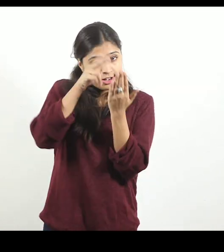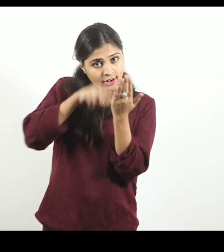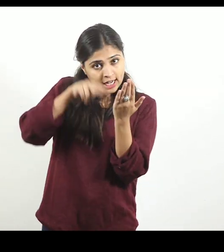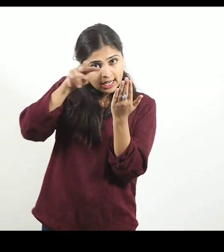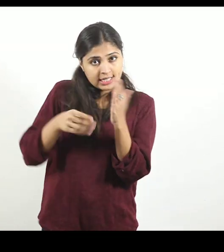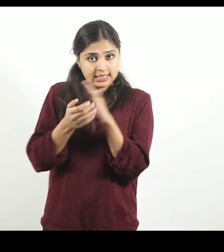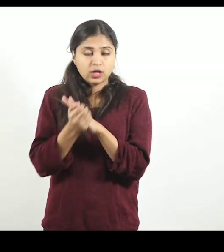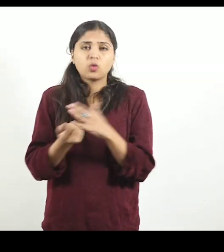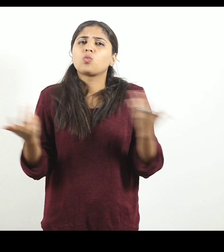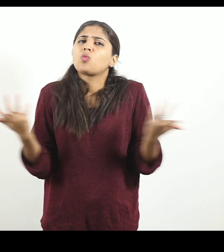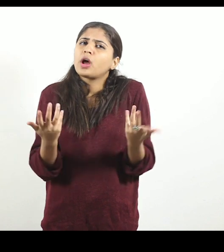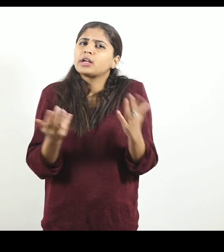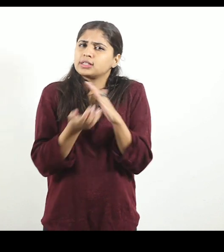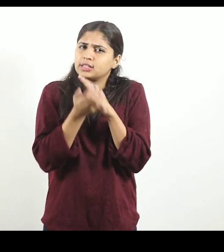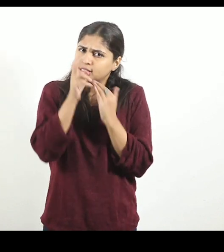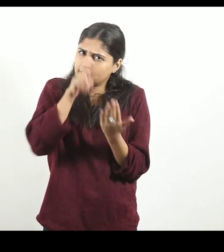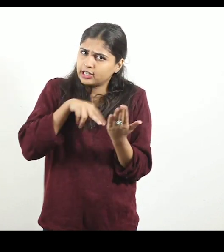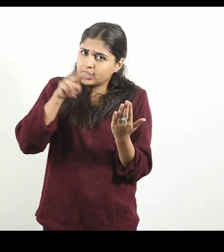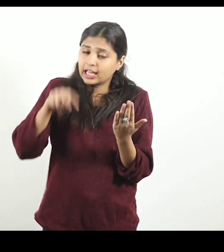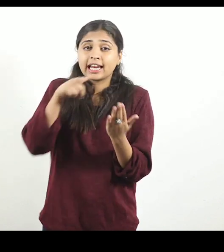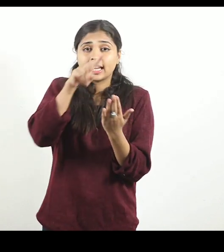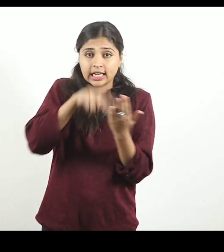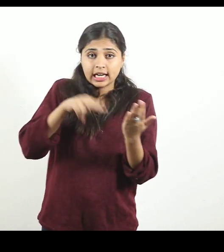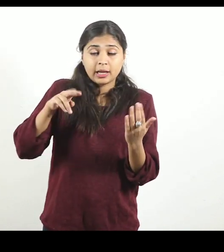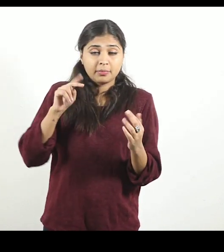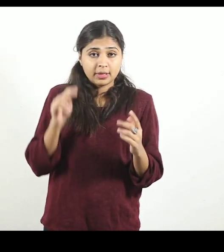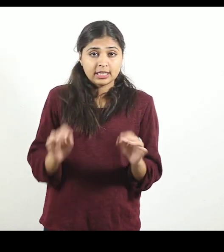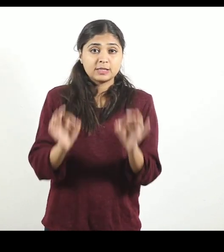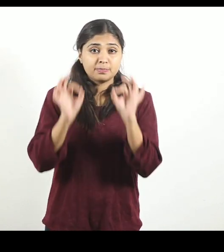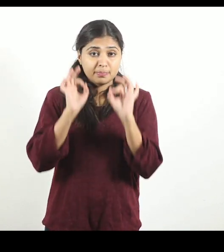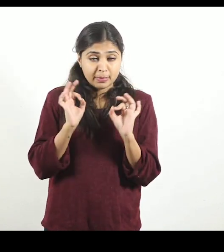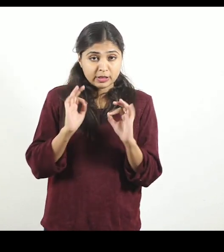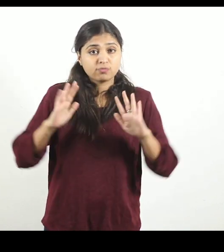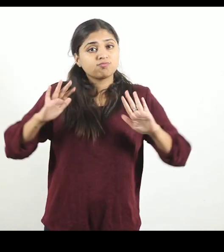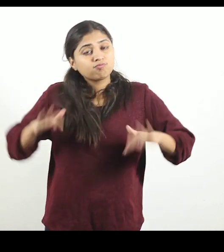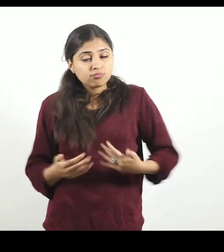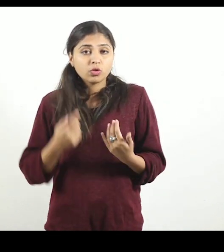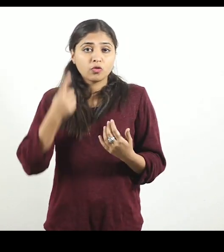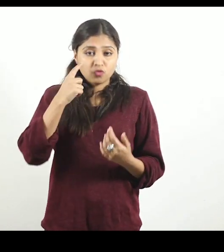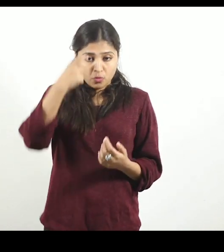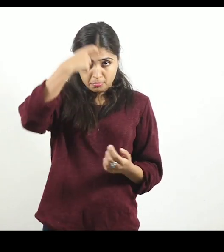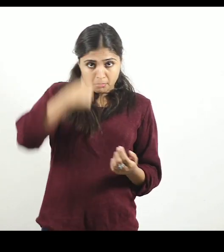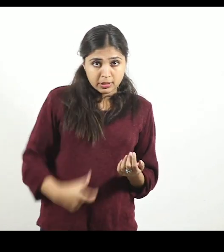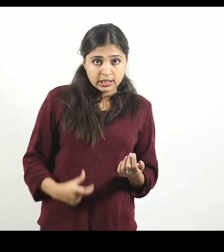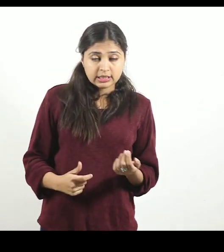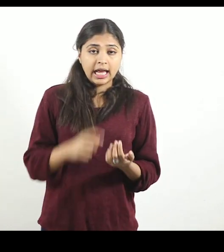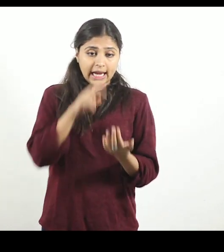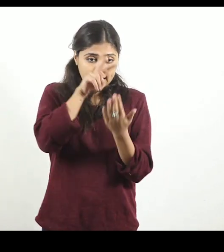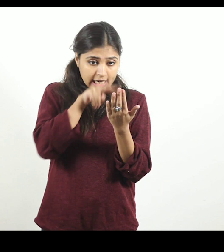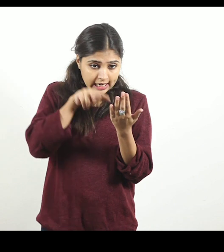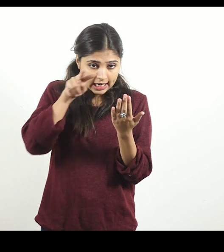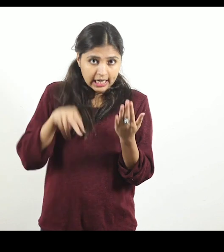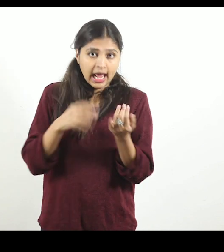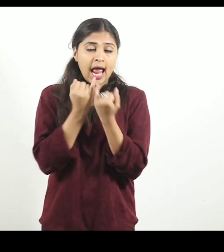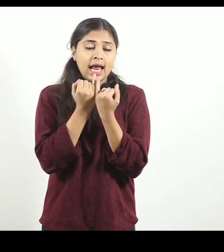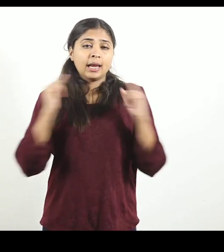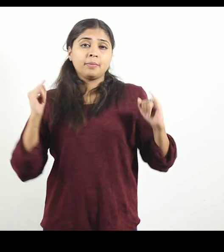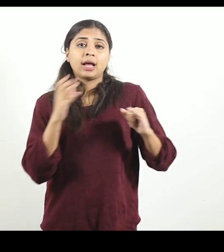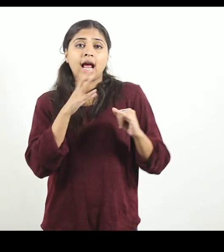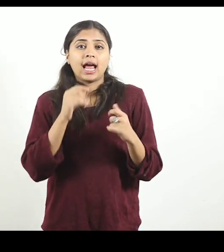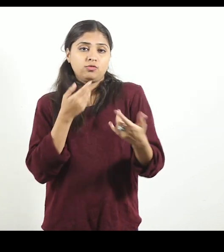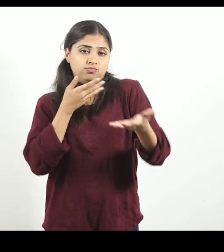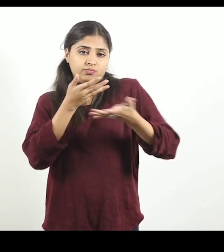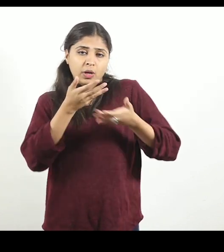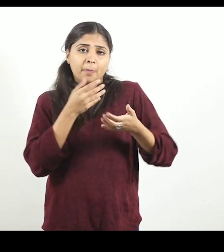Reading skills. What is reading skills? Reading refers to the specific abilities that enables a person to read